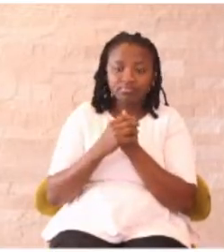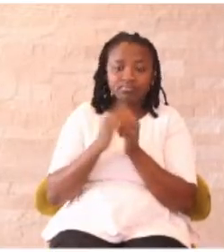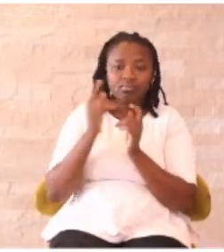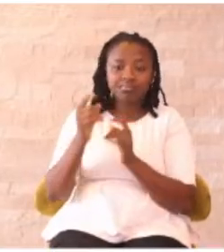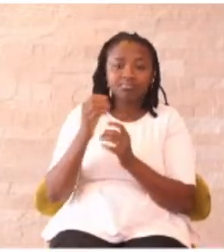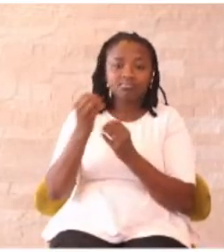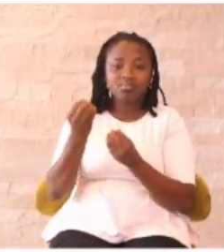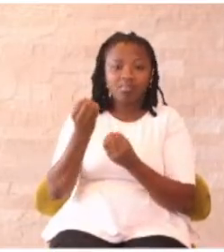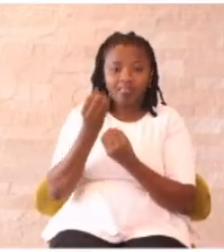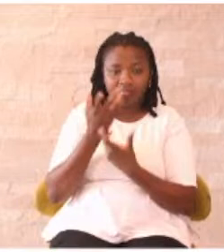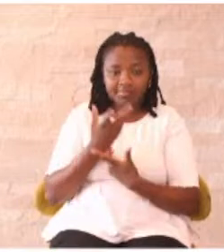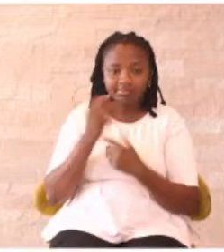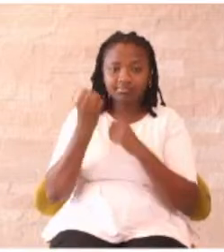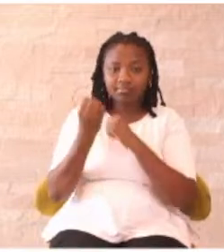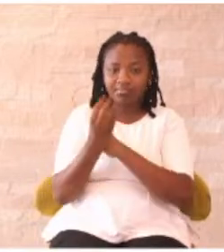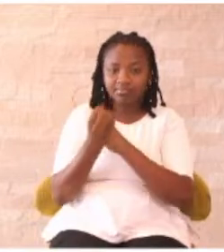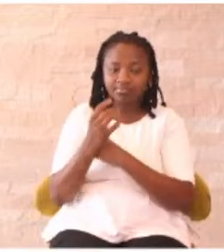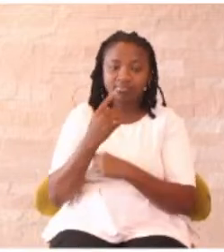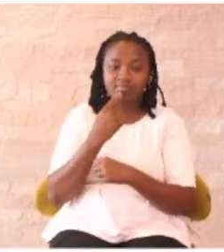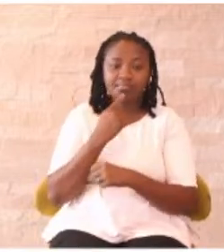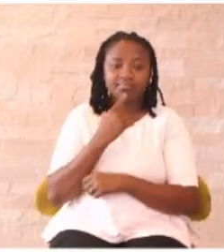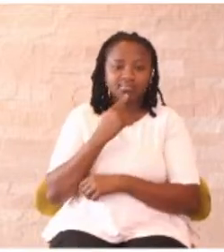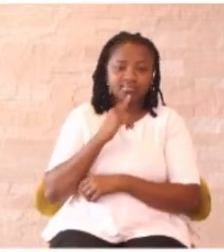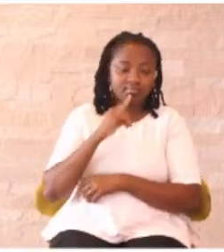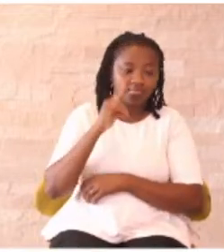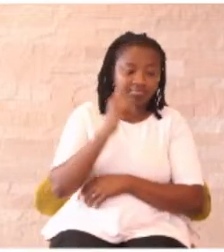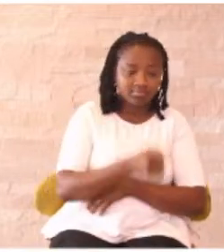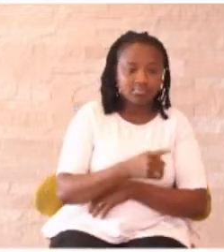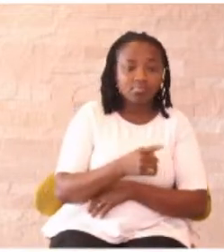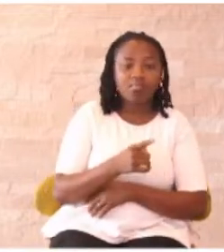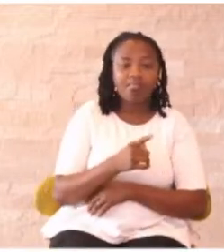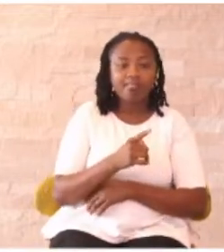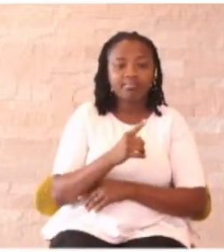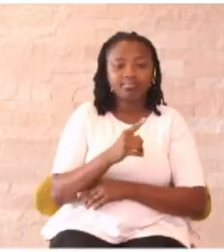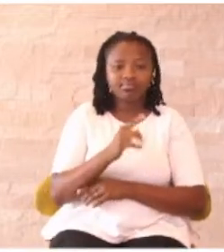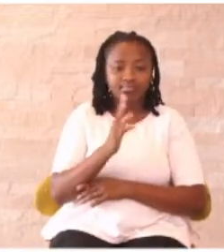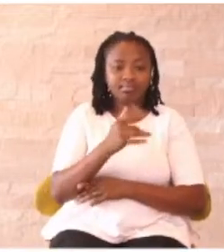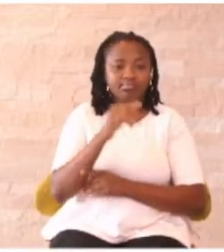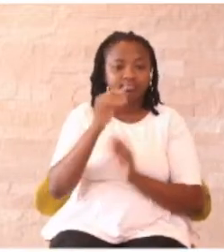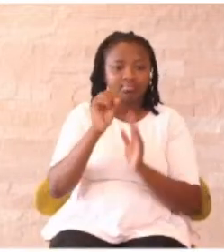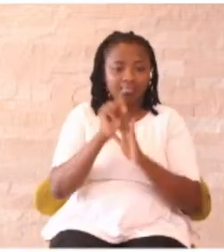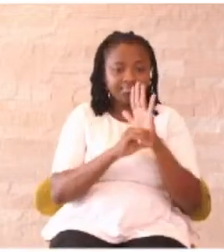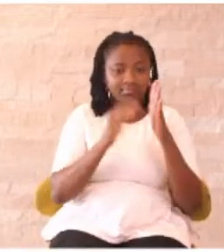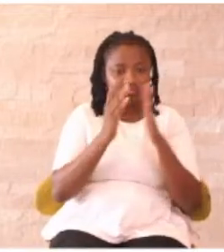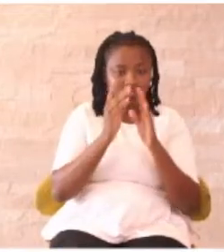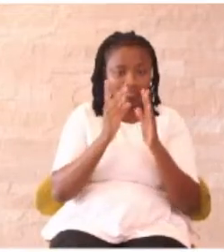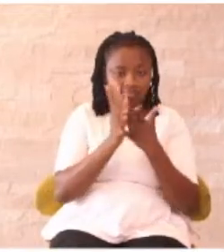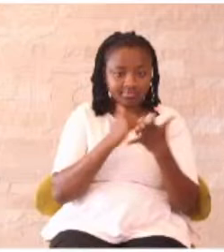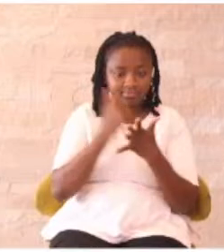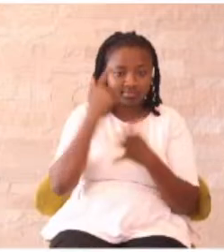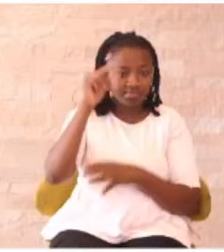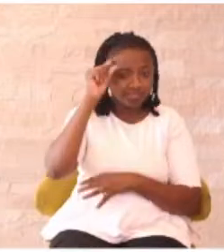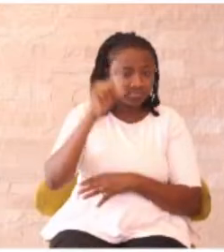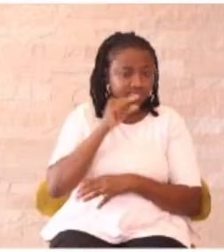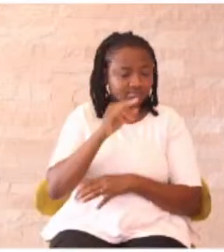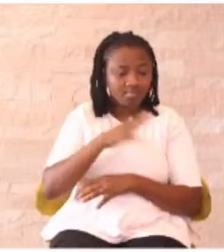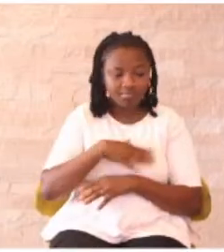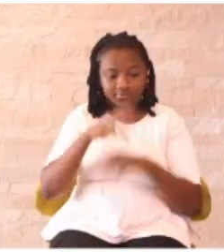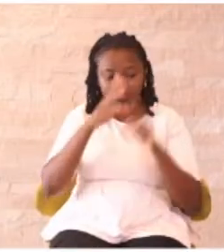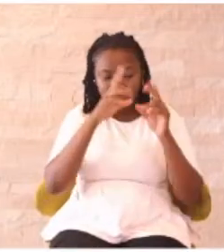directed the State Department of Gender to look into the issue of 2/3, and particularly called